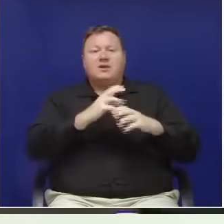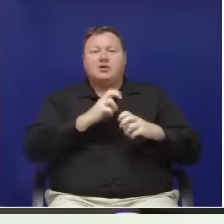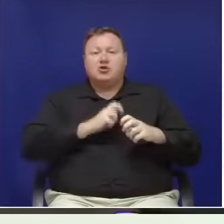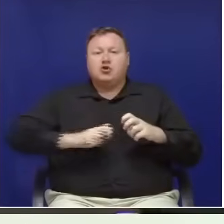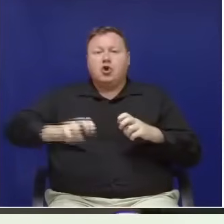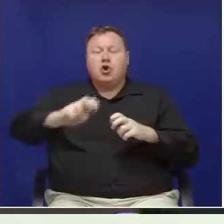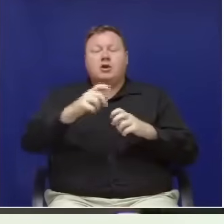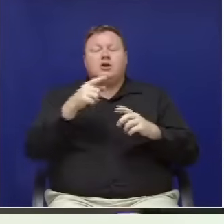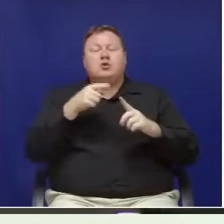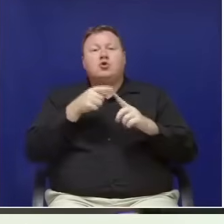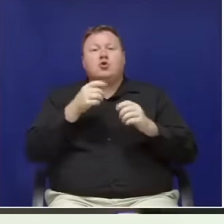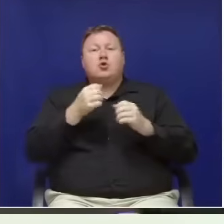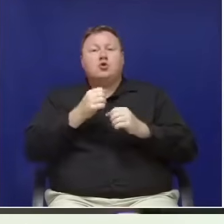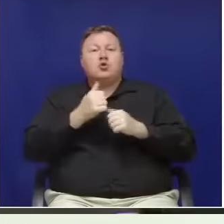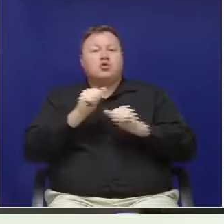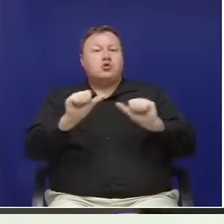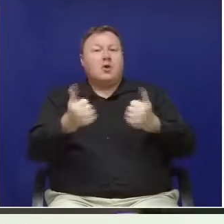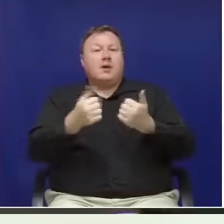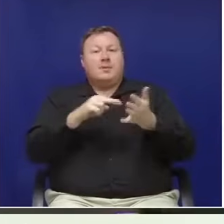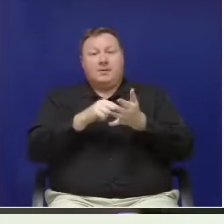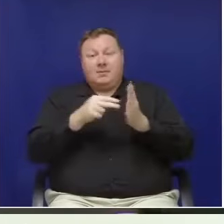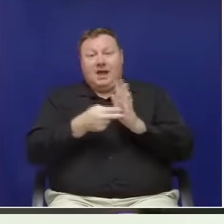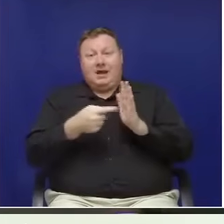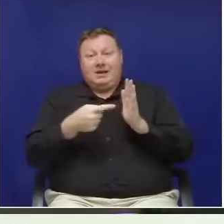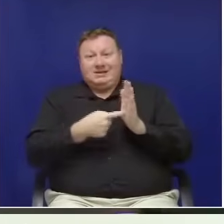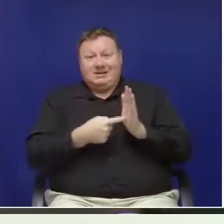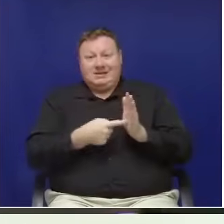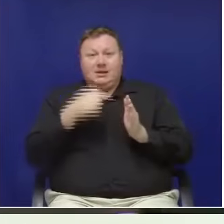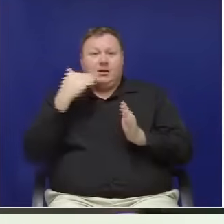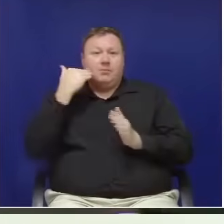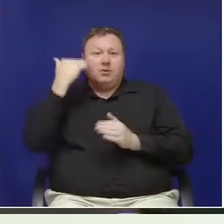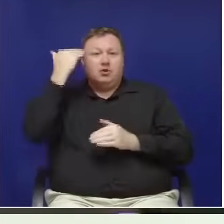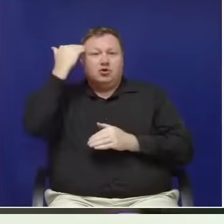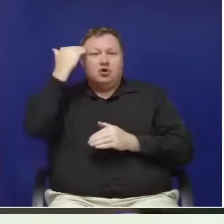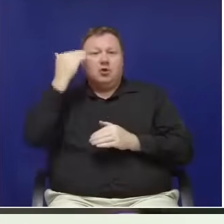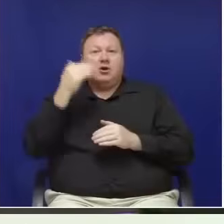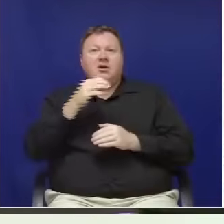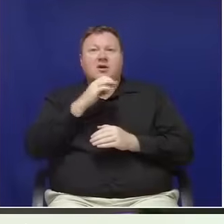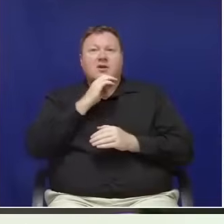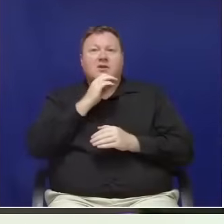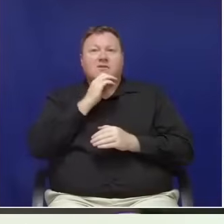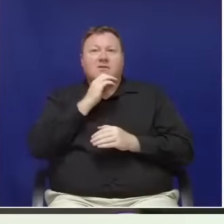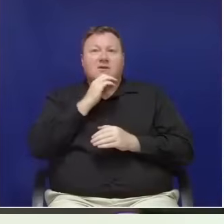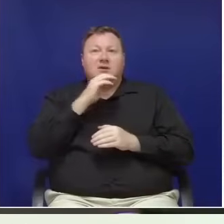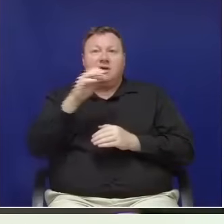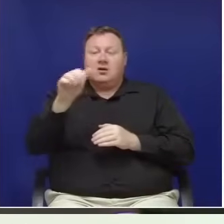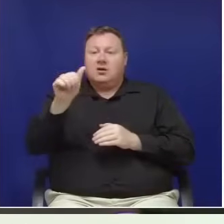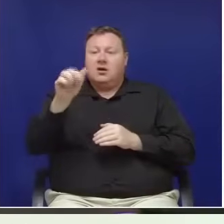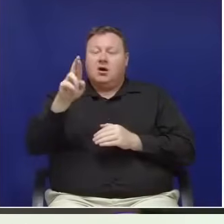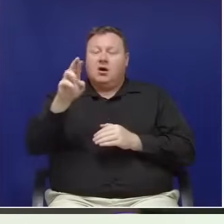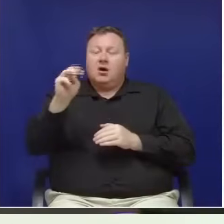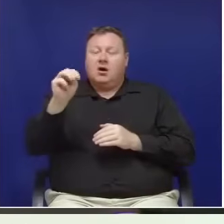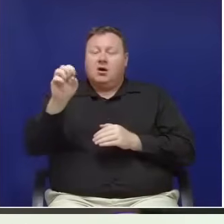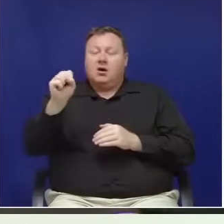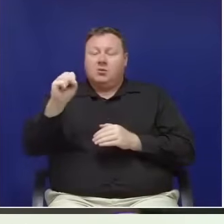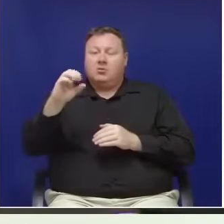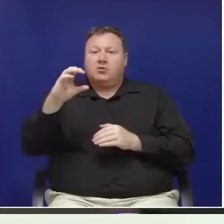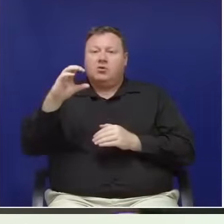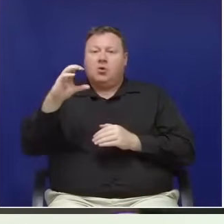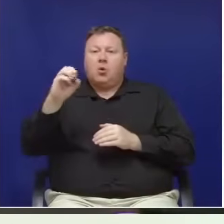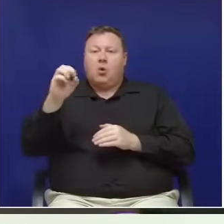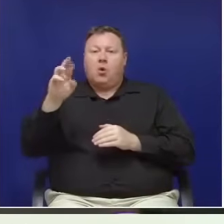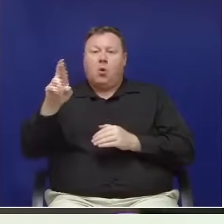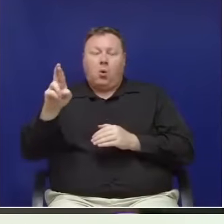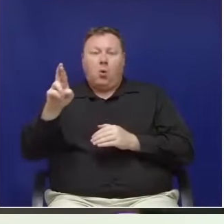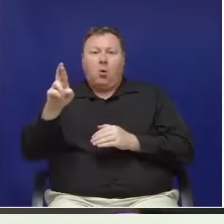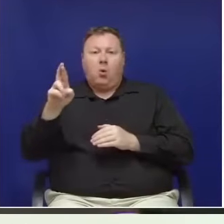plan is mature enough to guide the Arms Corps corporate plan tabled before Parliament on